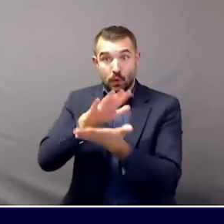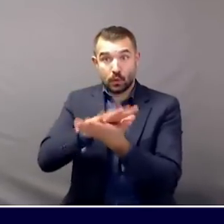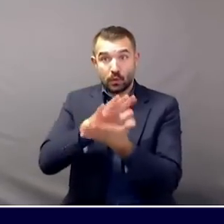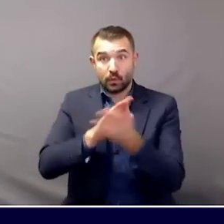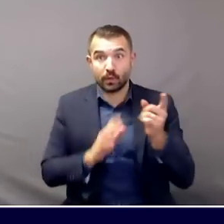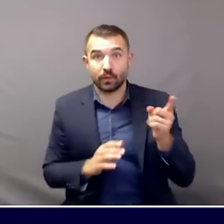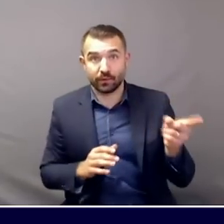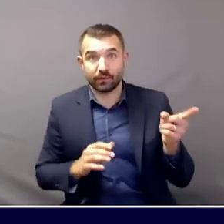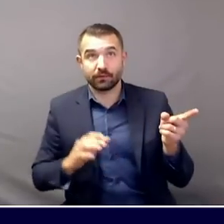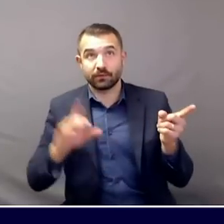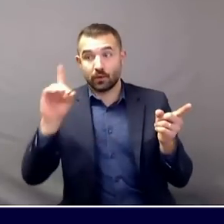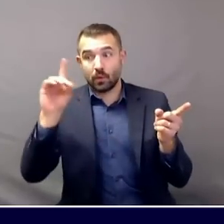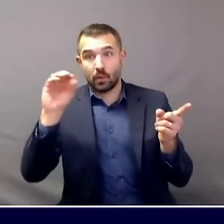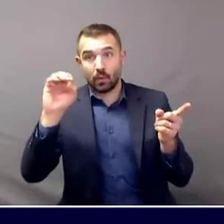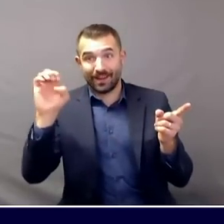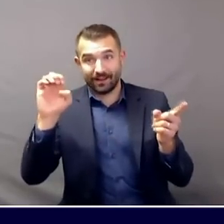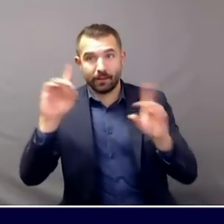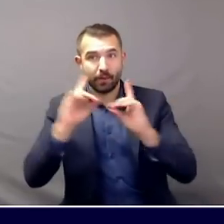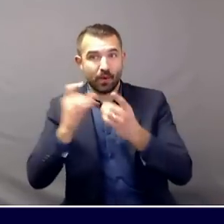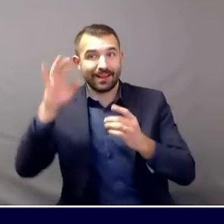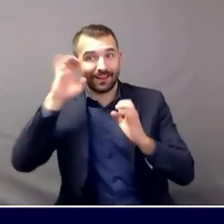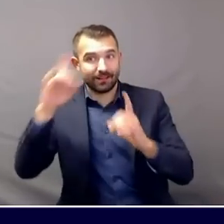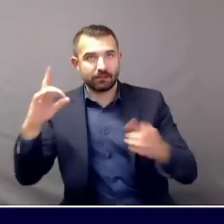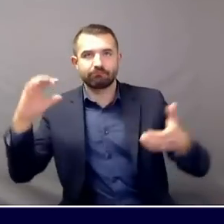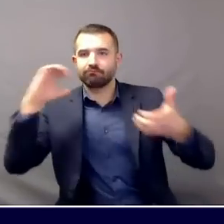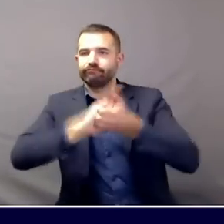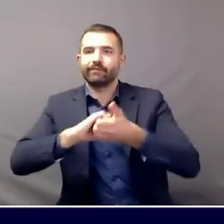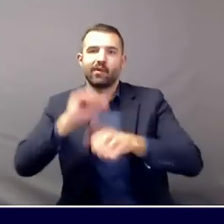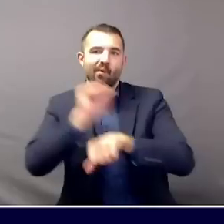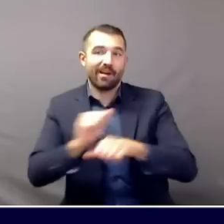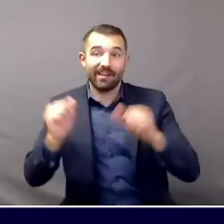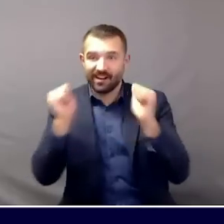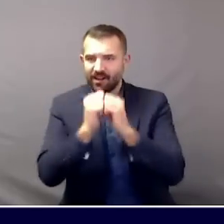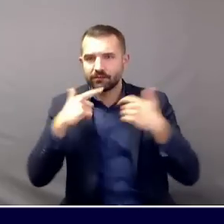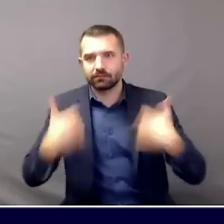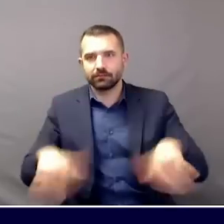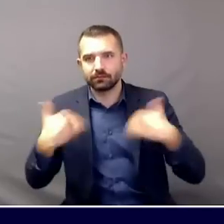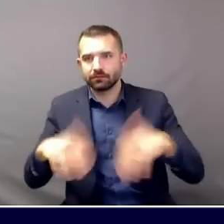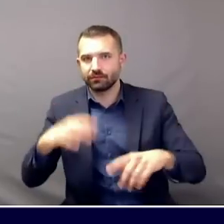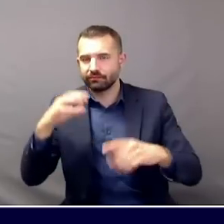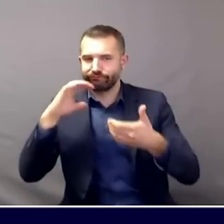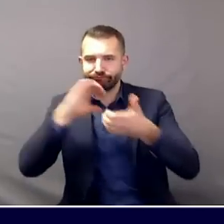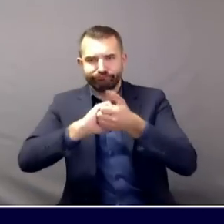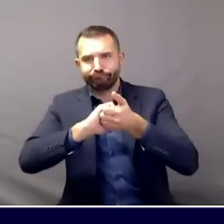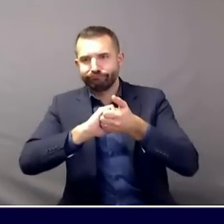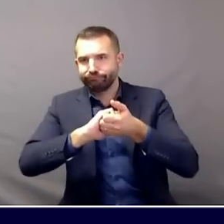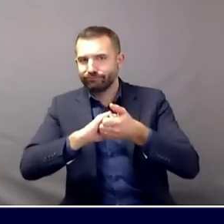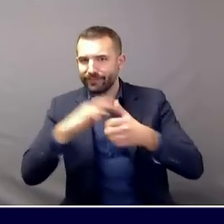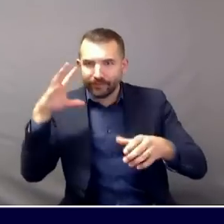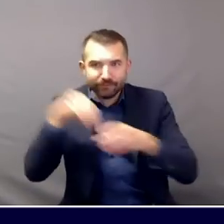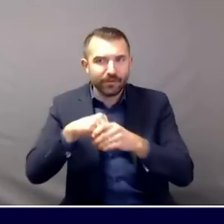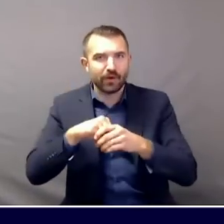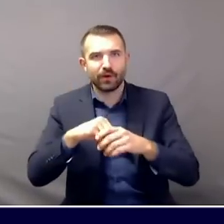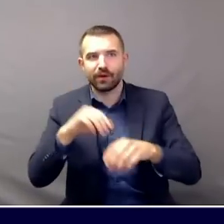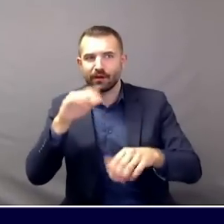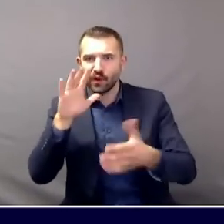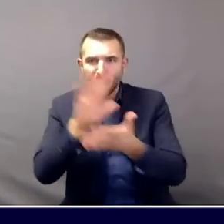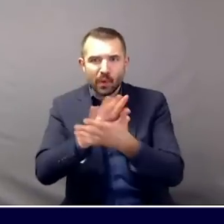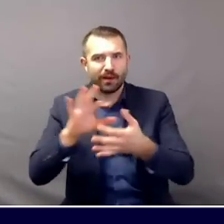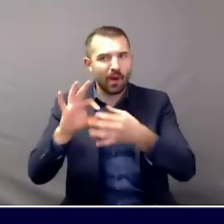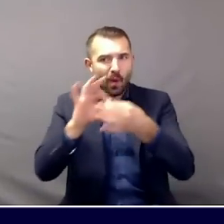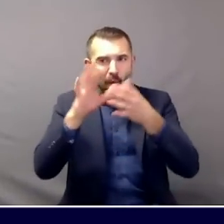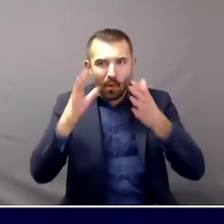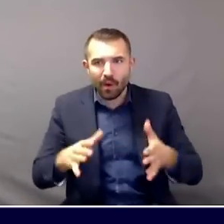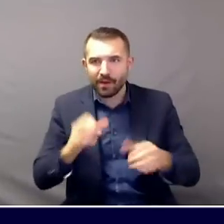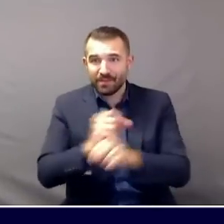a dedicated school liaison who themselves is involved with schools to learn about what's going on. So that way there's not